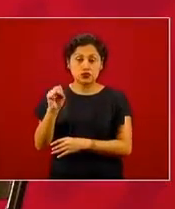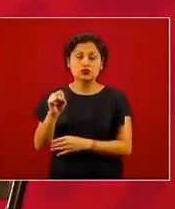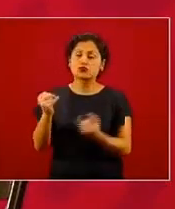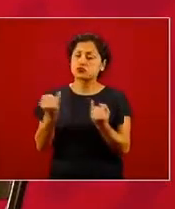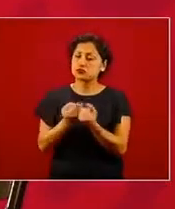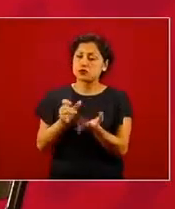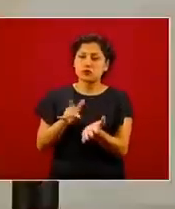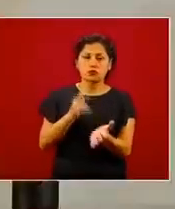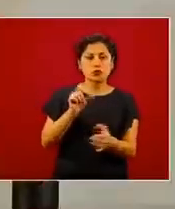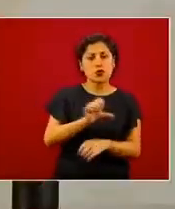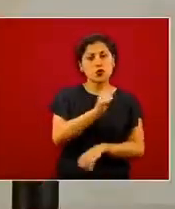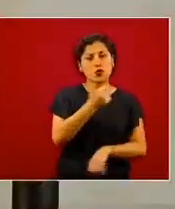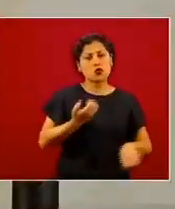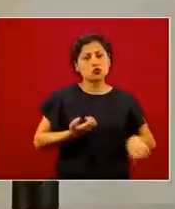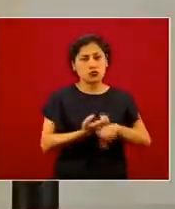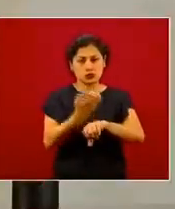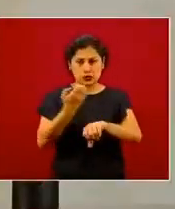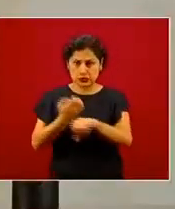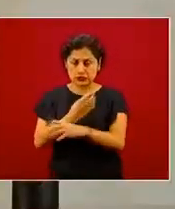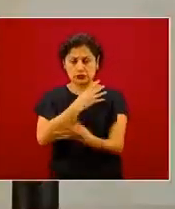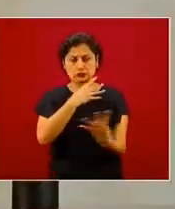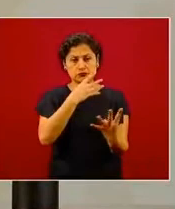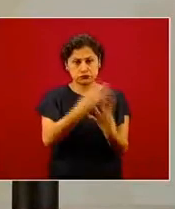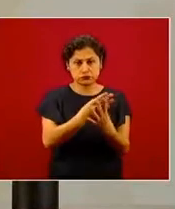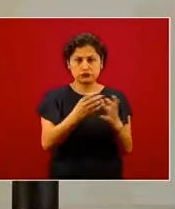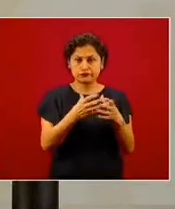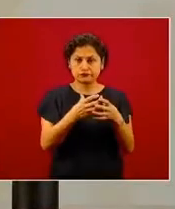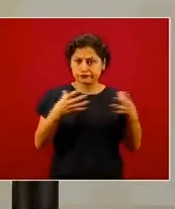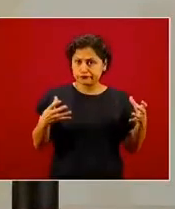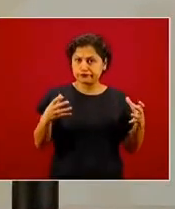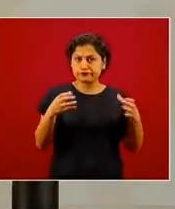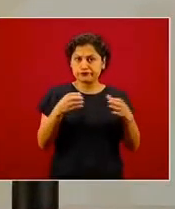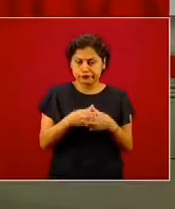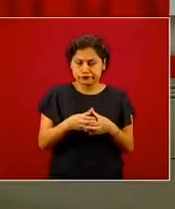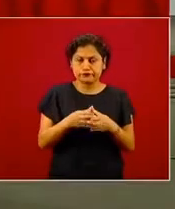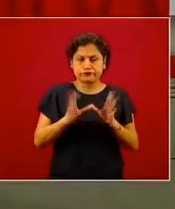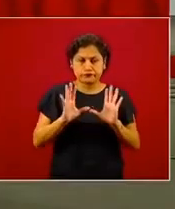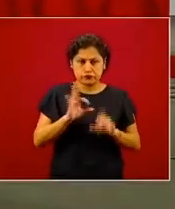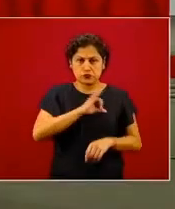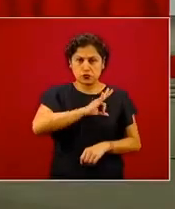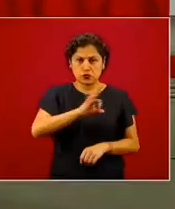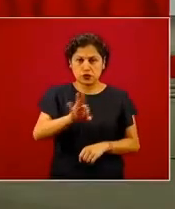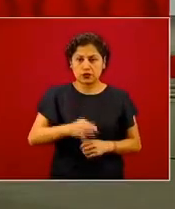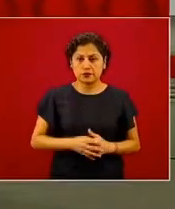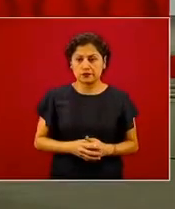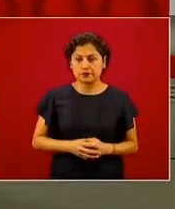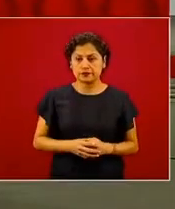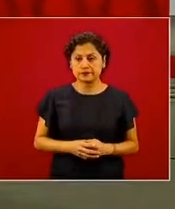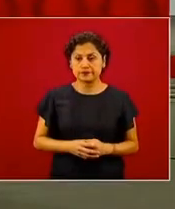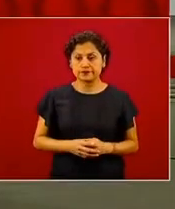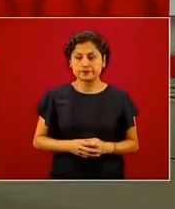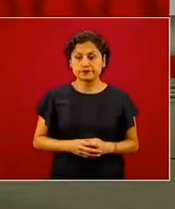or even small centers that might be below the state level even.